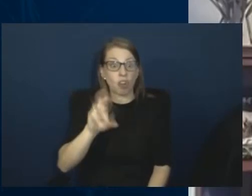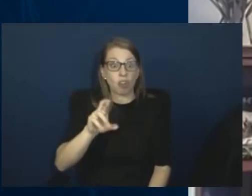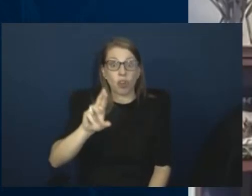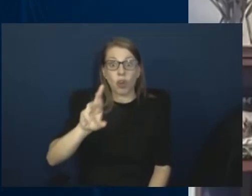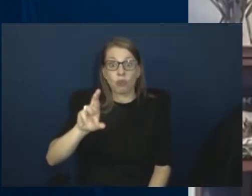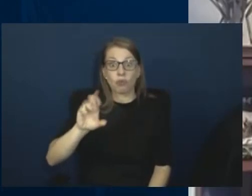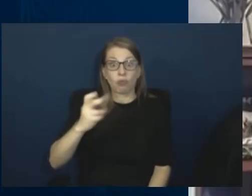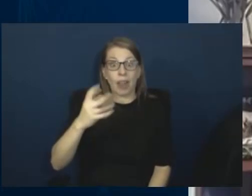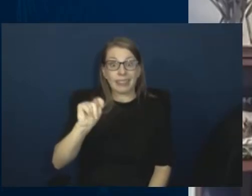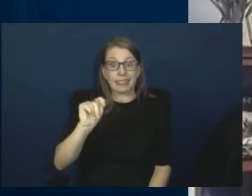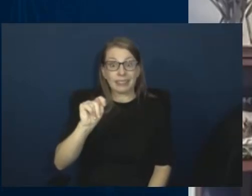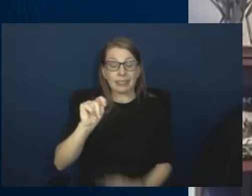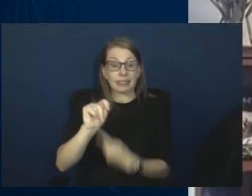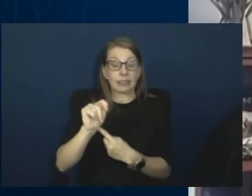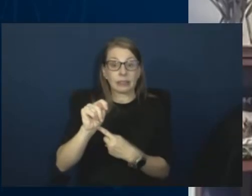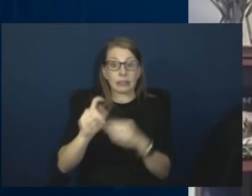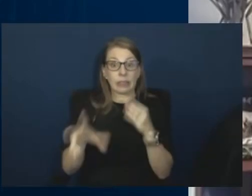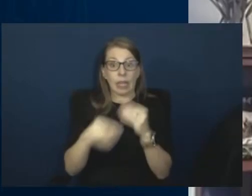that?